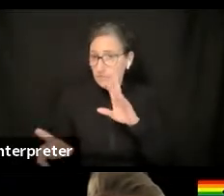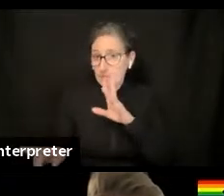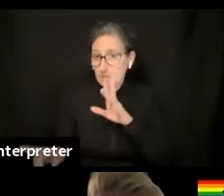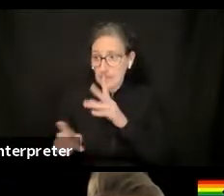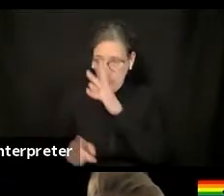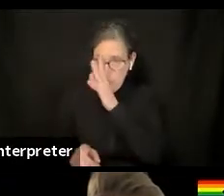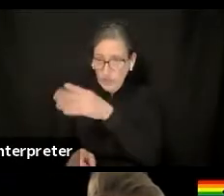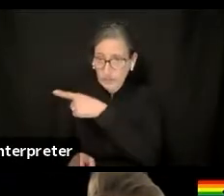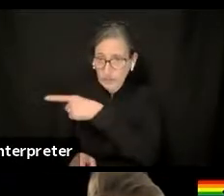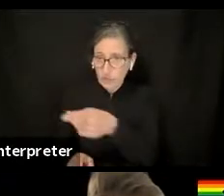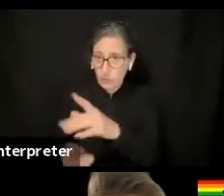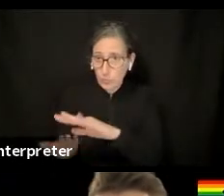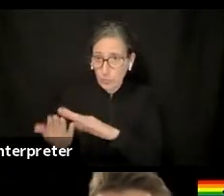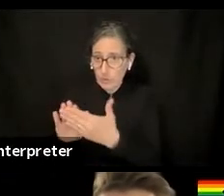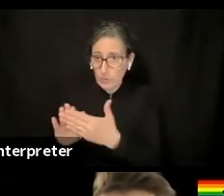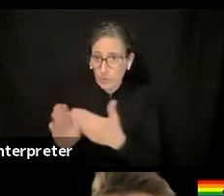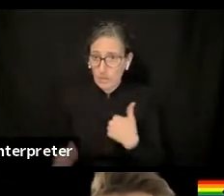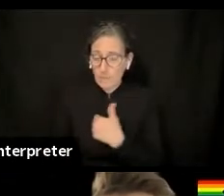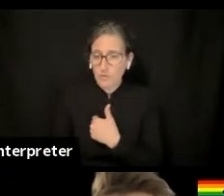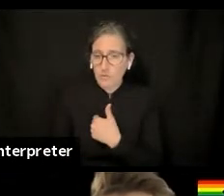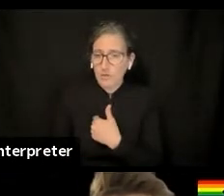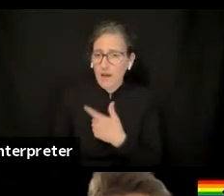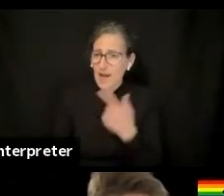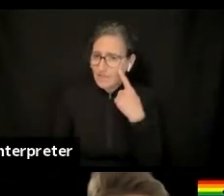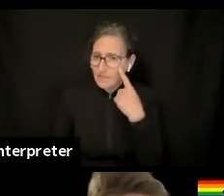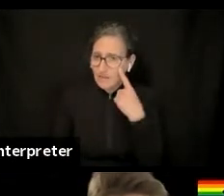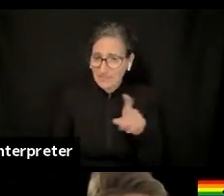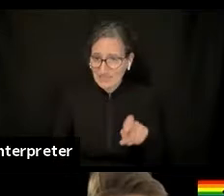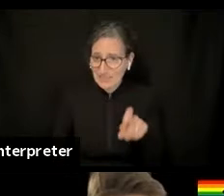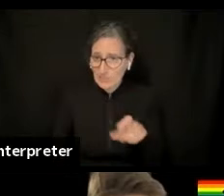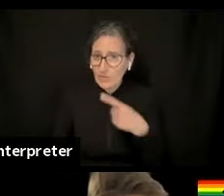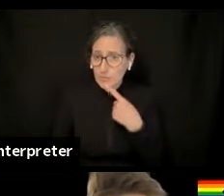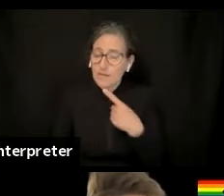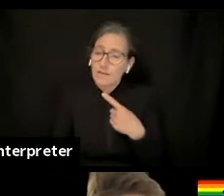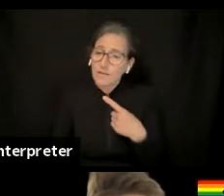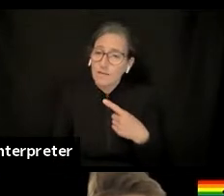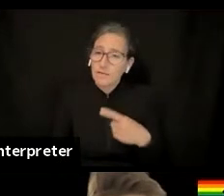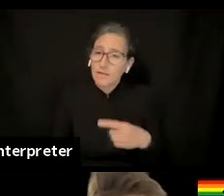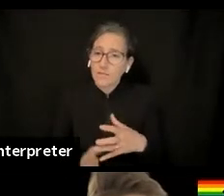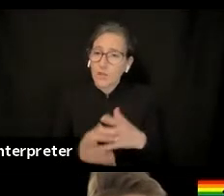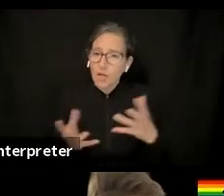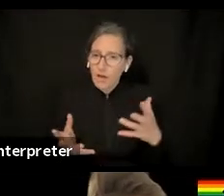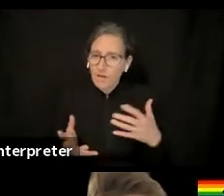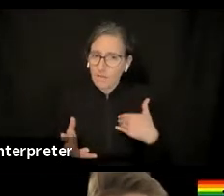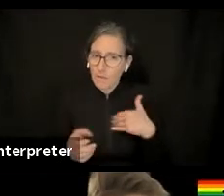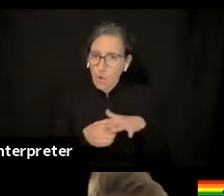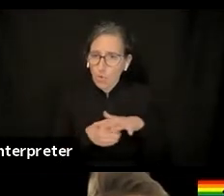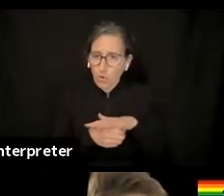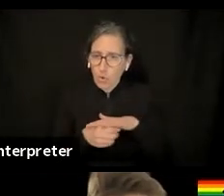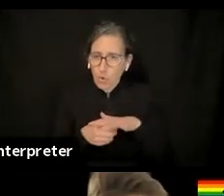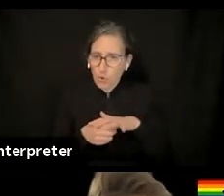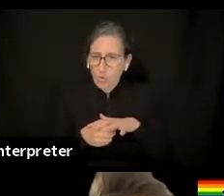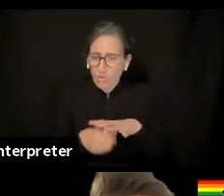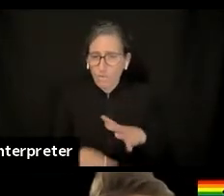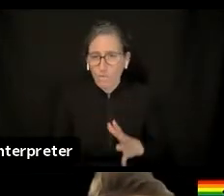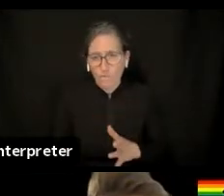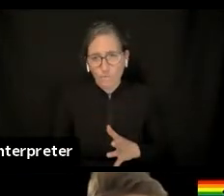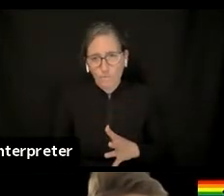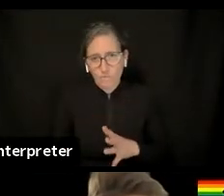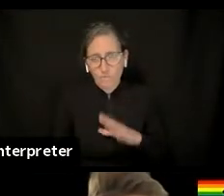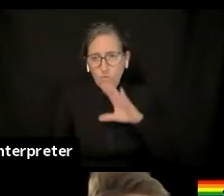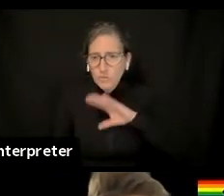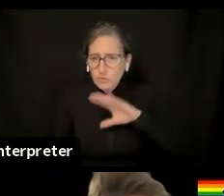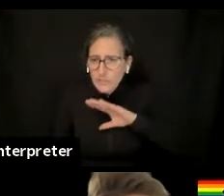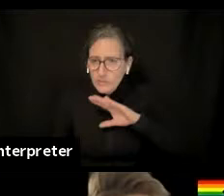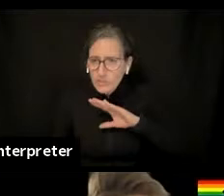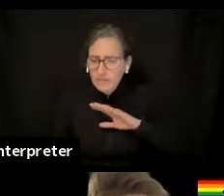necessary to say, I understand that there's like a lot of local unrest or frustration maybe about the choices that were